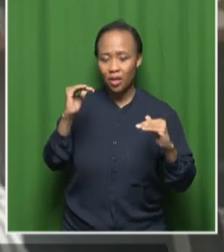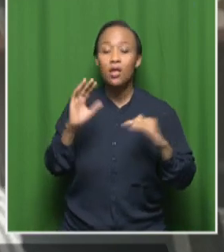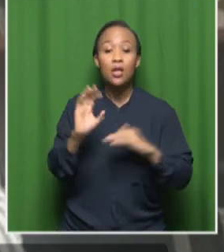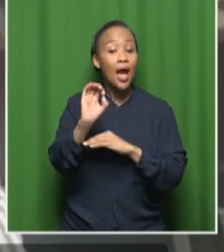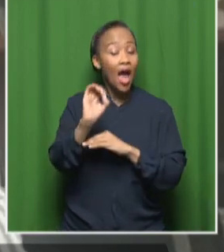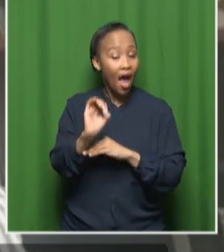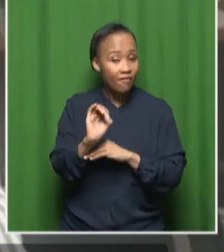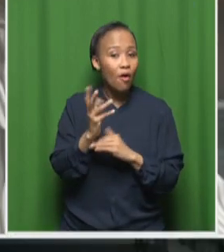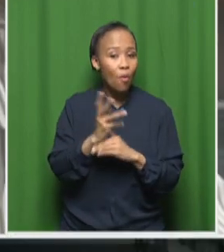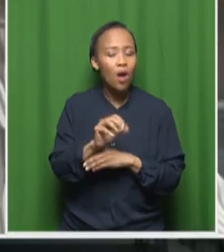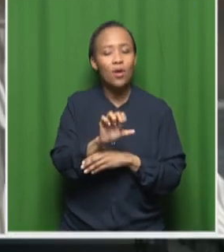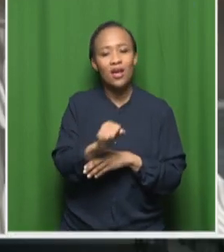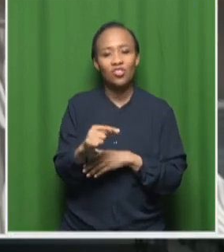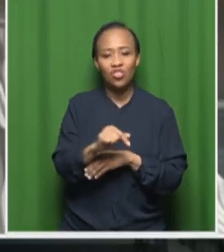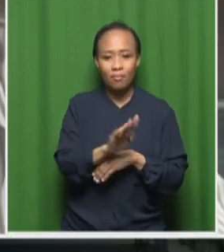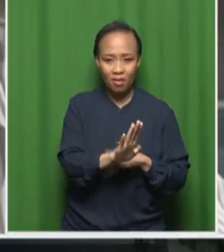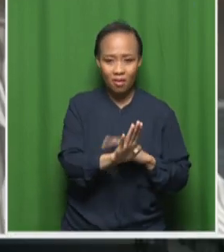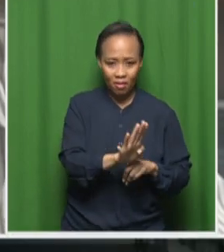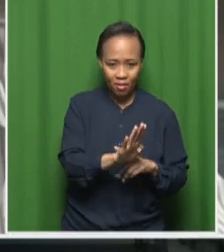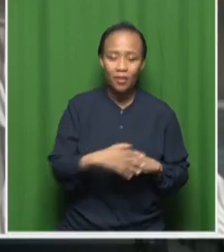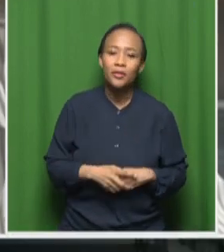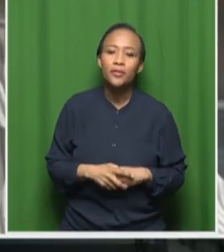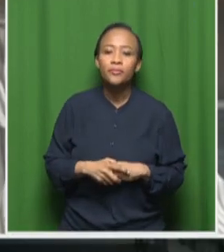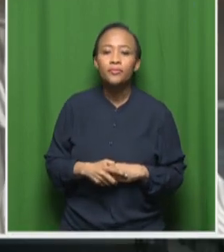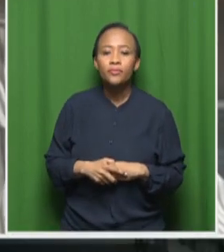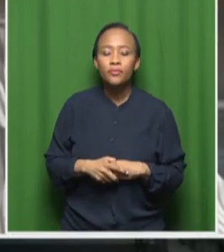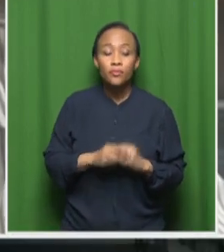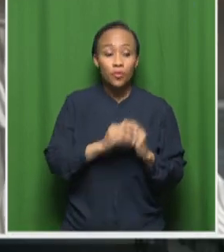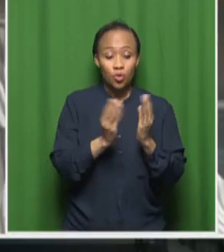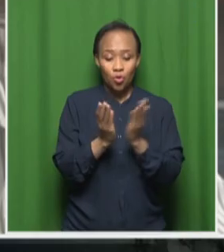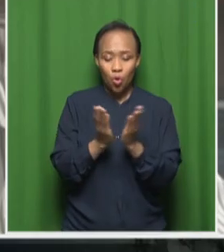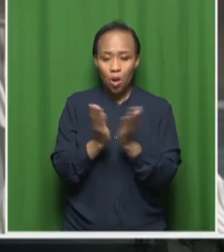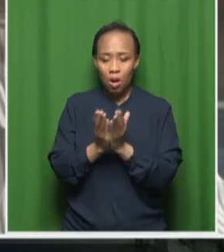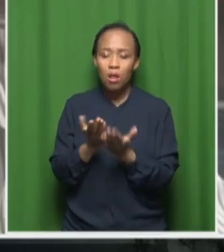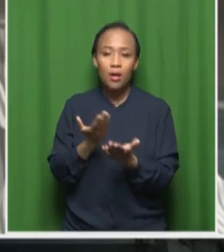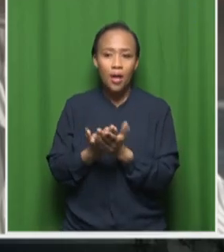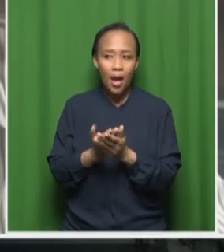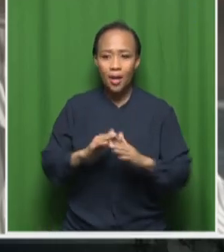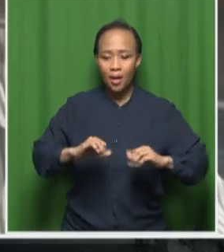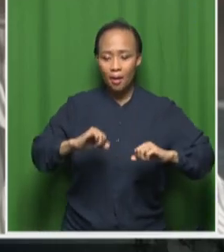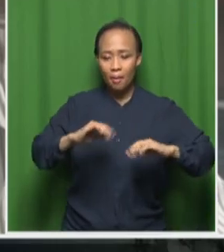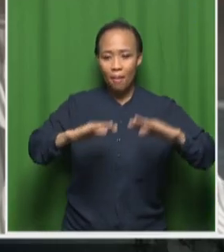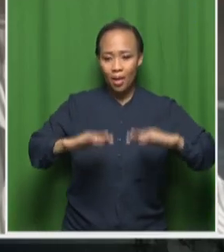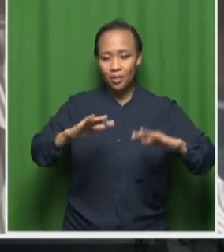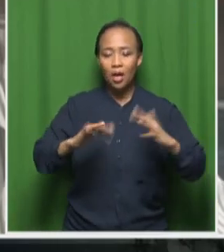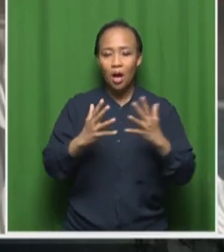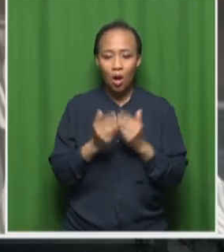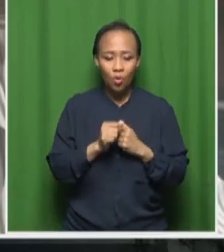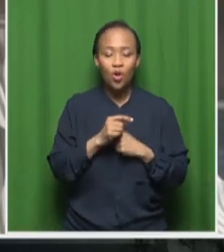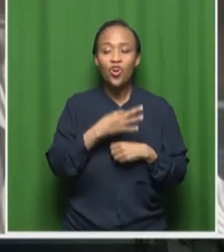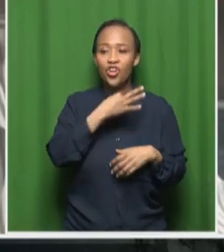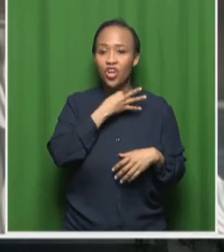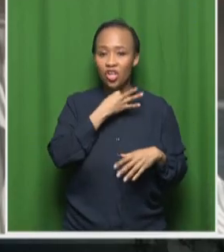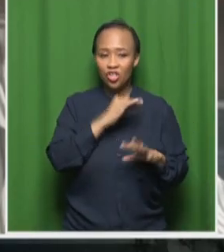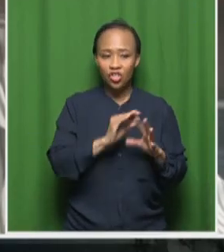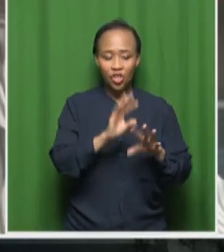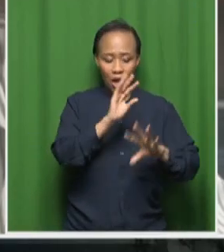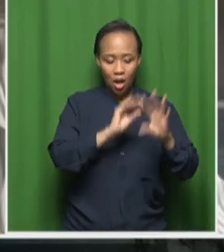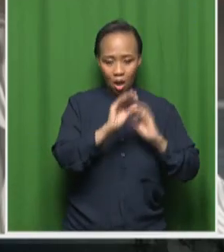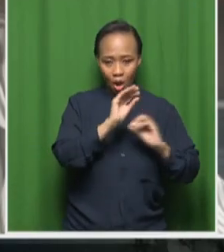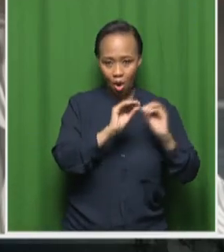bodies. And how can schools then balance the need for students to learn global languages like English with the importance of